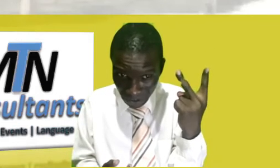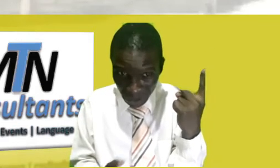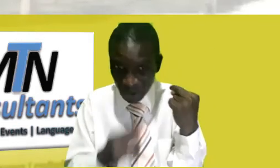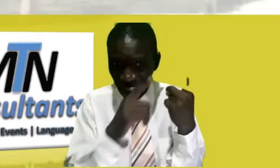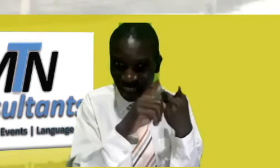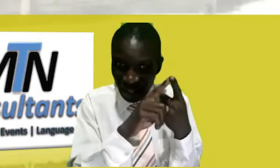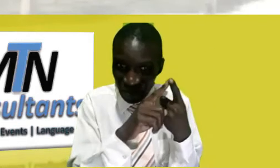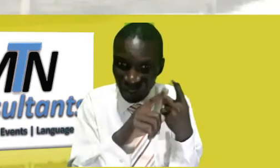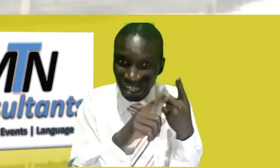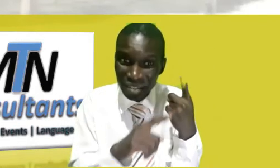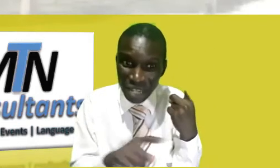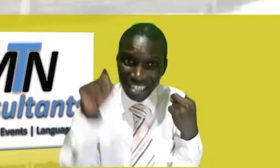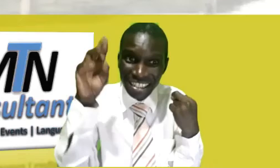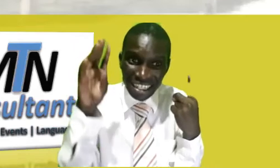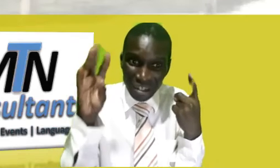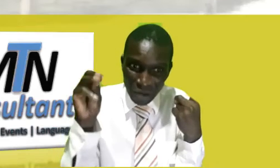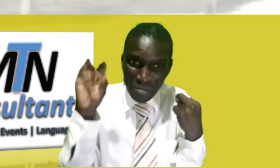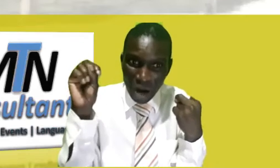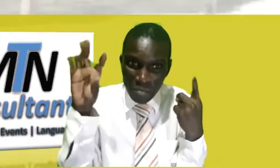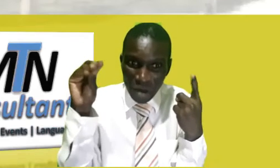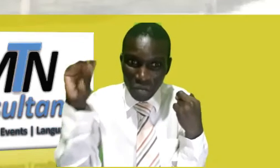one of the two, either will finger spell,